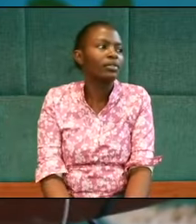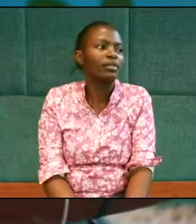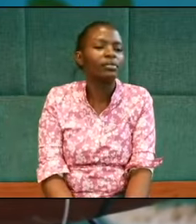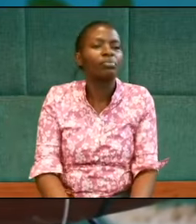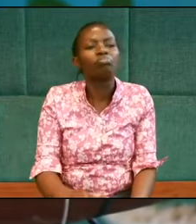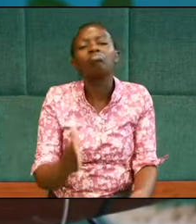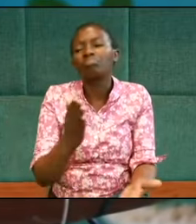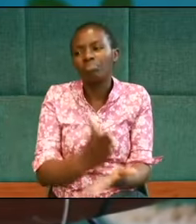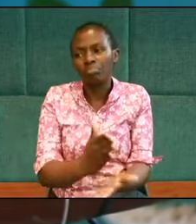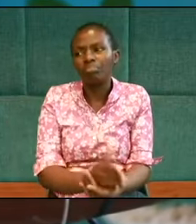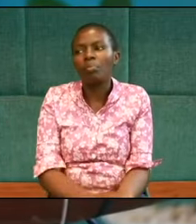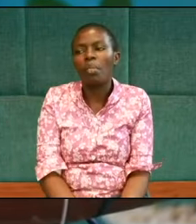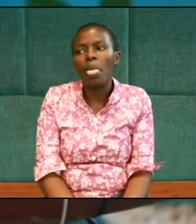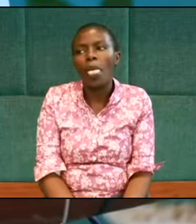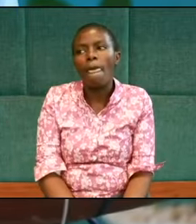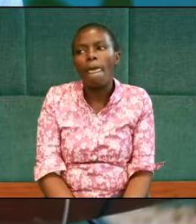All right.